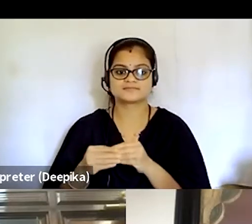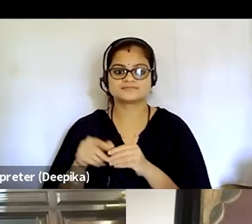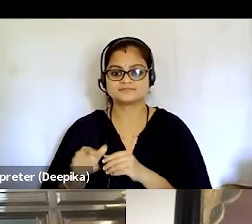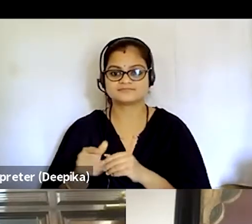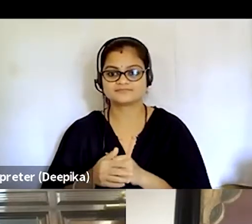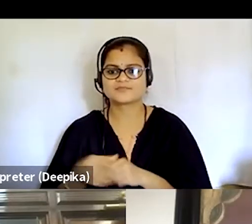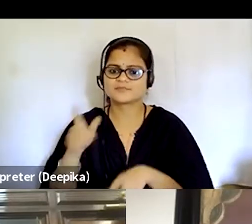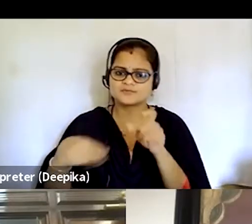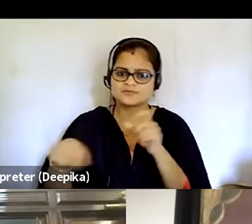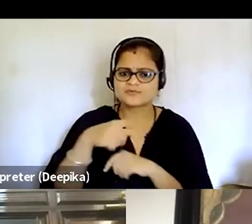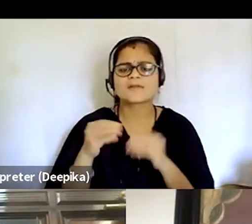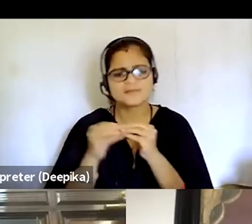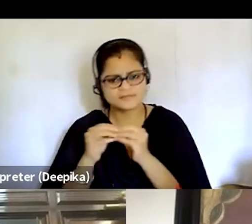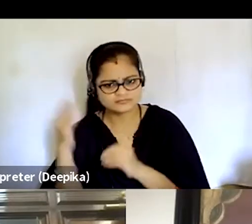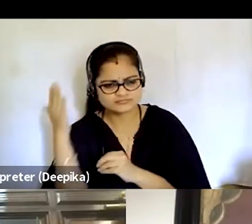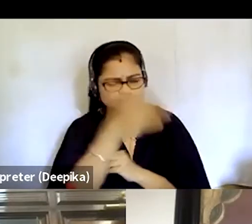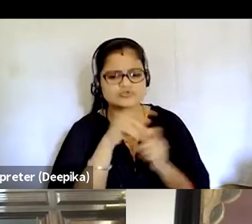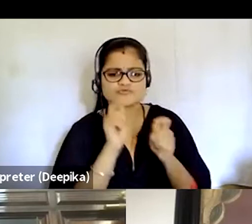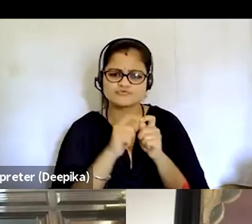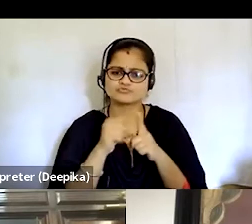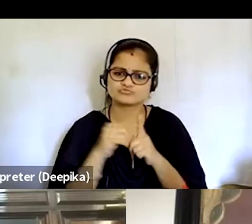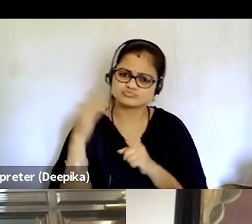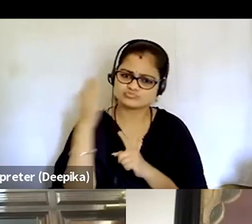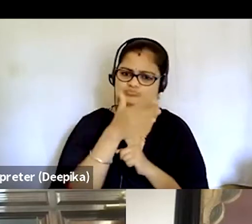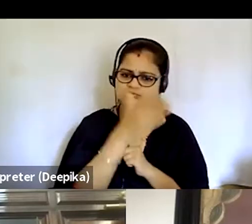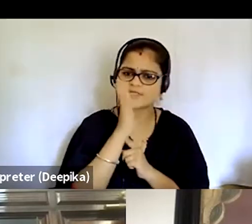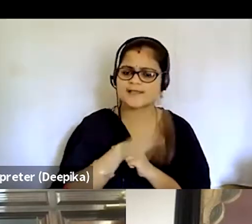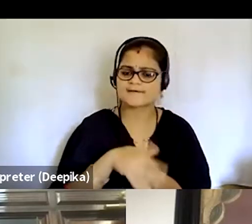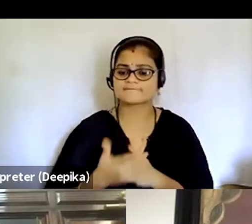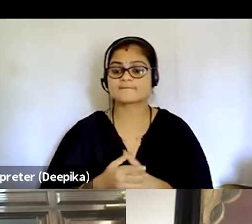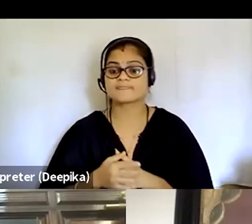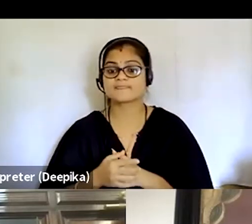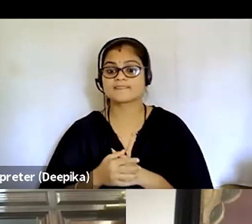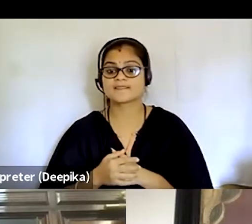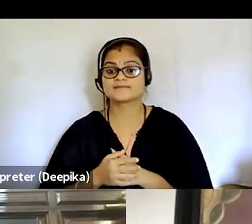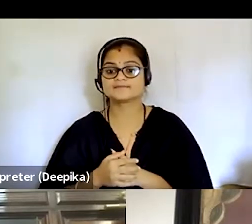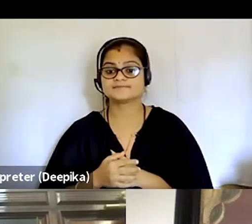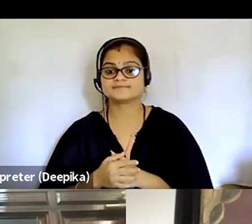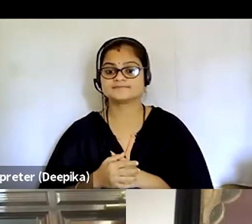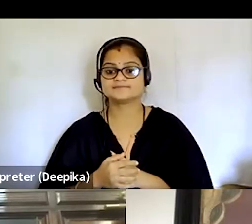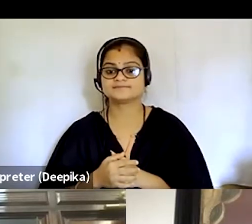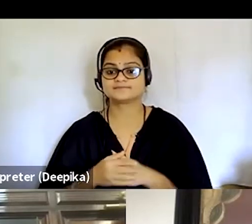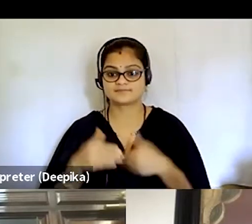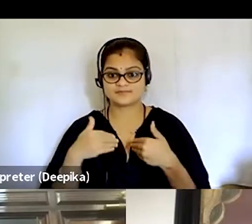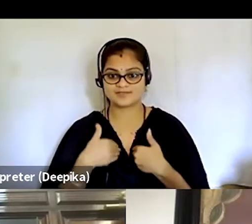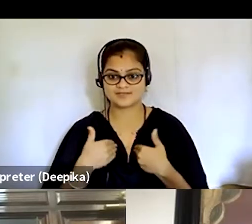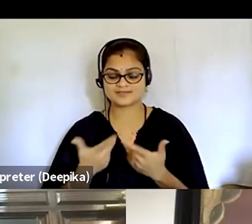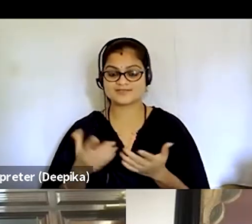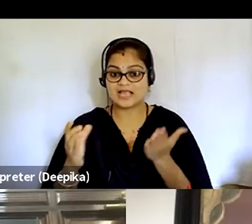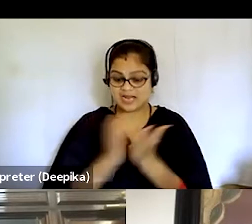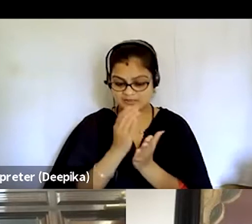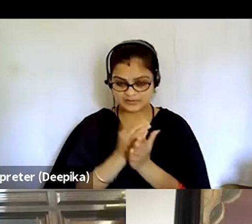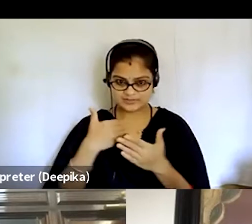people were still going to Bombay for all the work. And in fact, that affected my work as an advertising